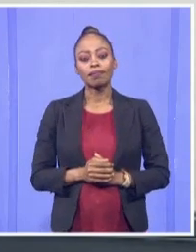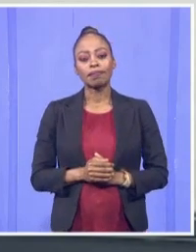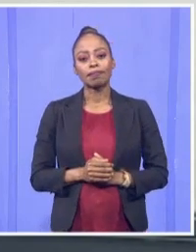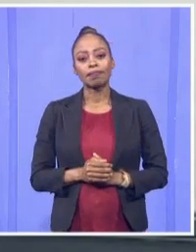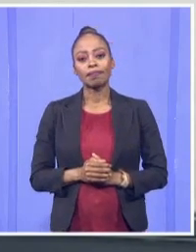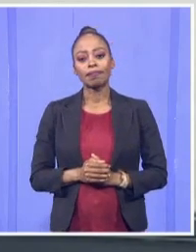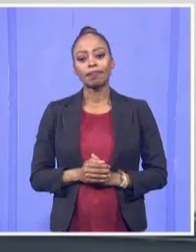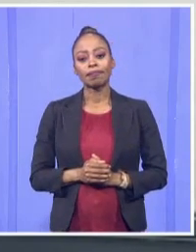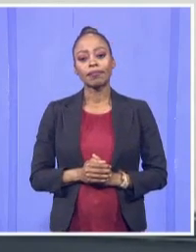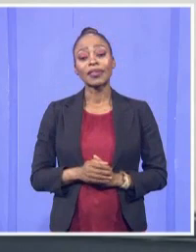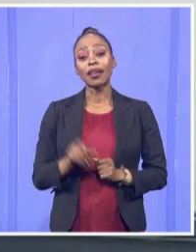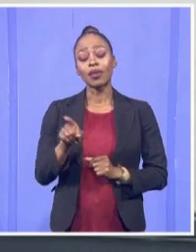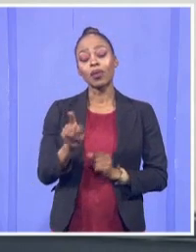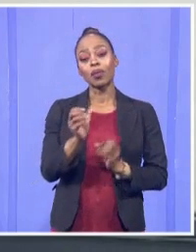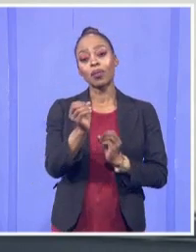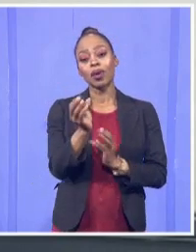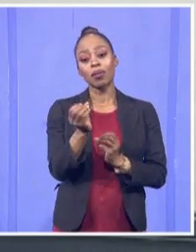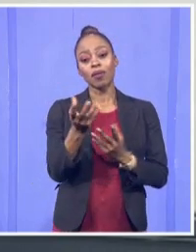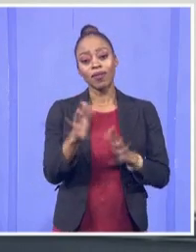As we've indicated, Steve,